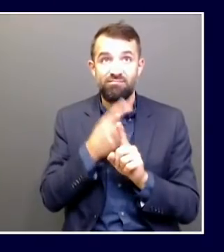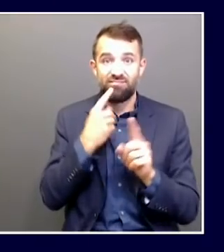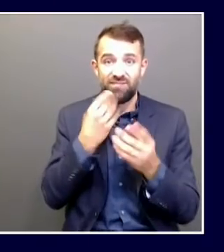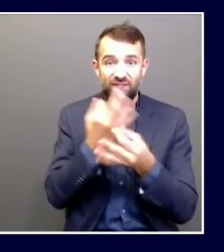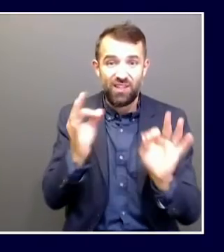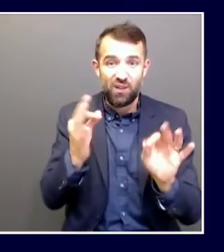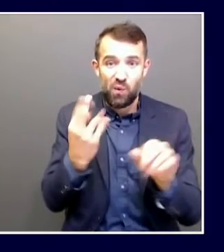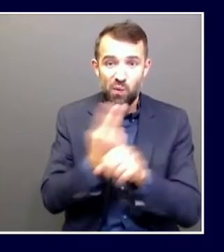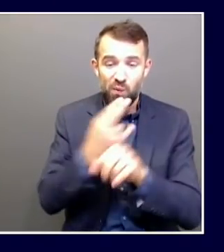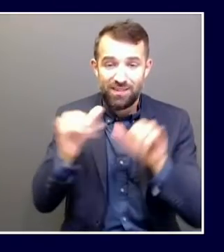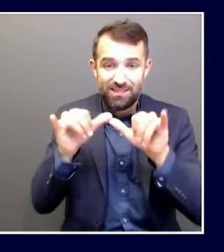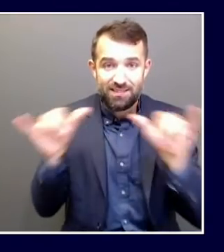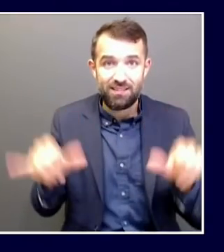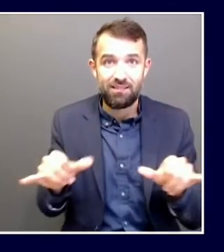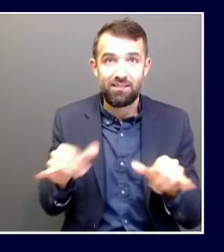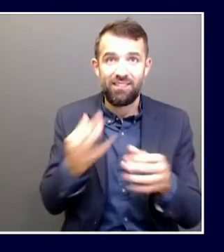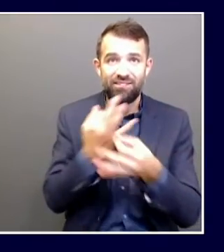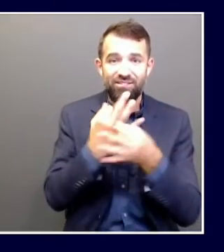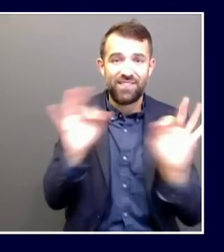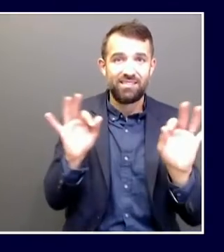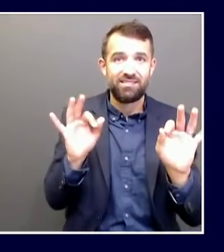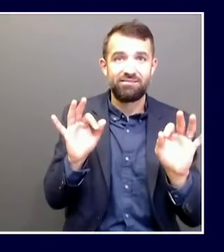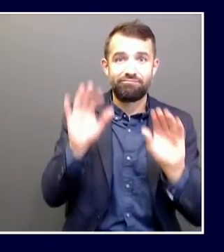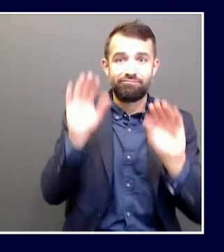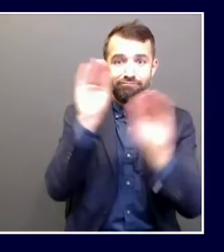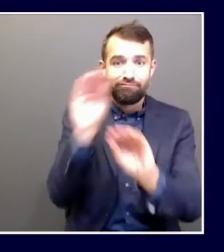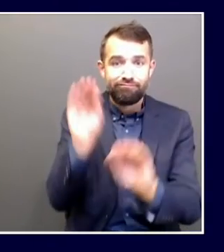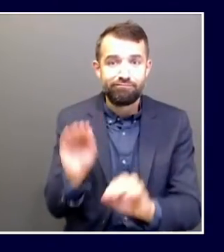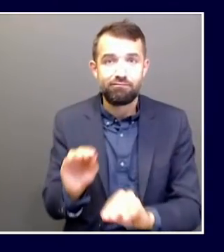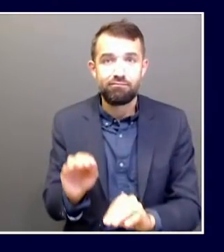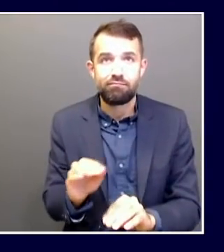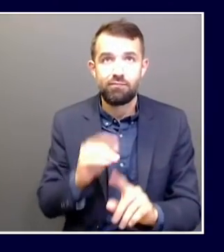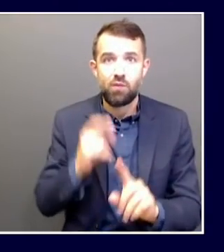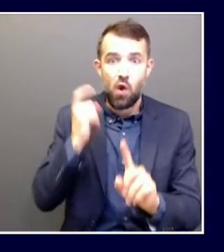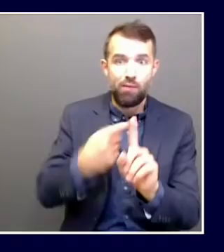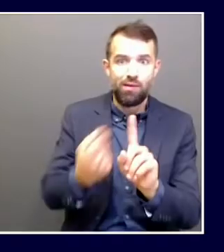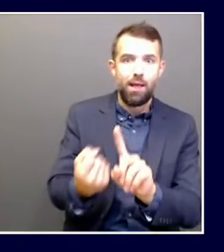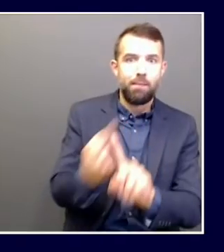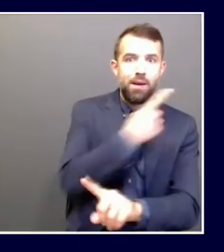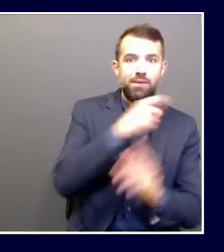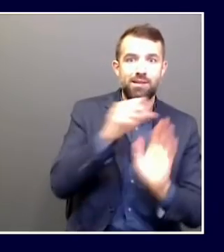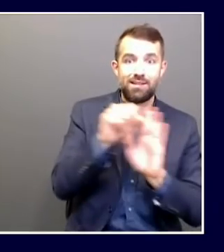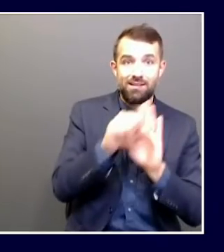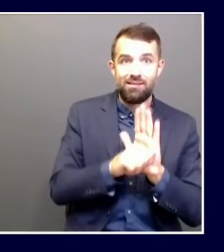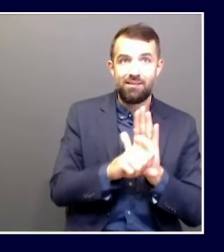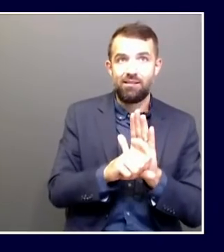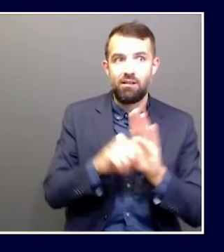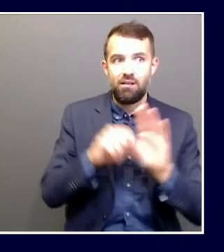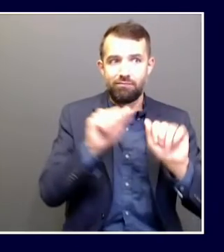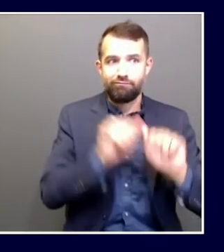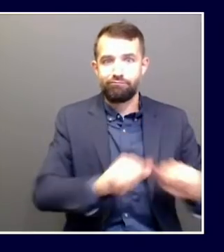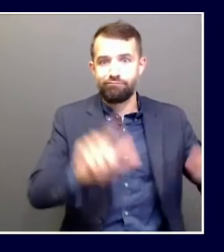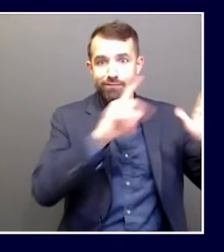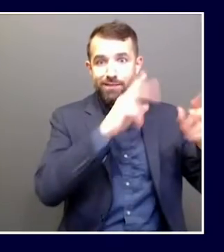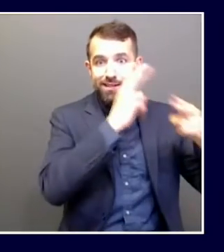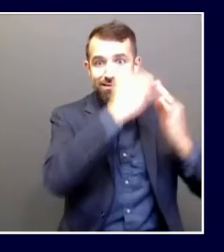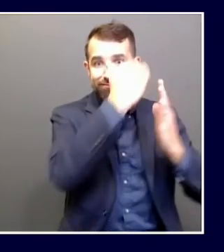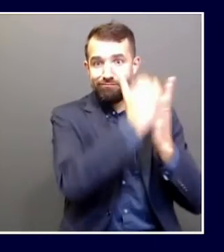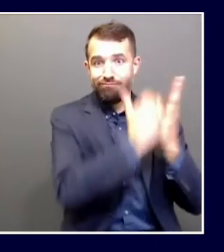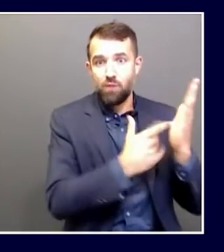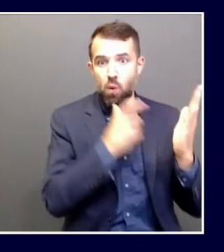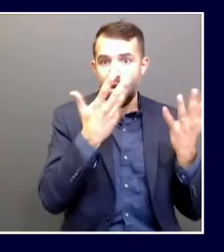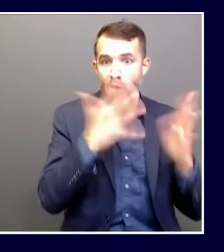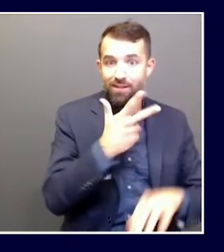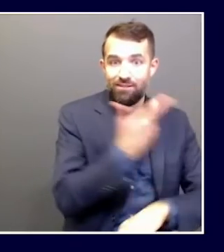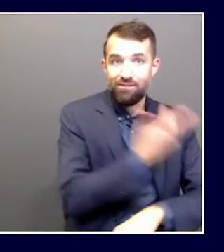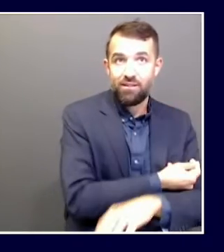vaccines automatically reported into our state database, I think that's going to be invaluable. Having that resource available, I think, is a